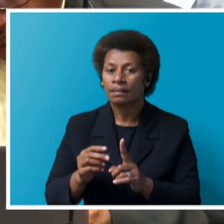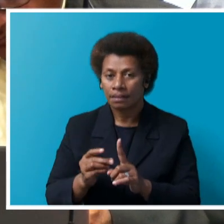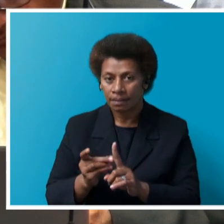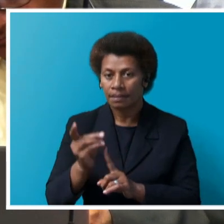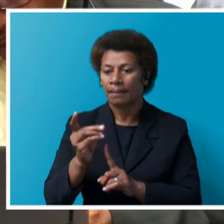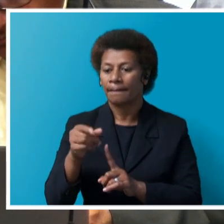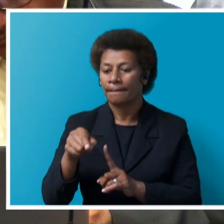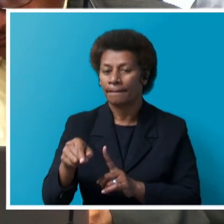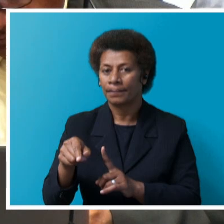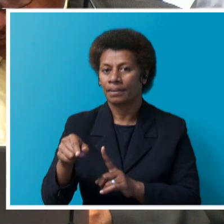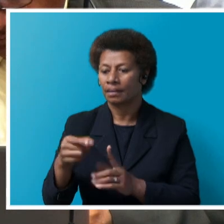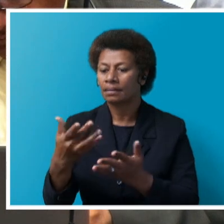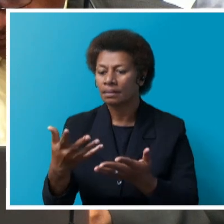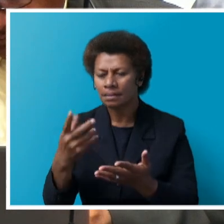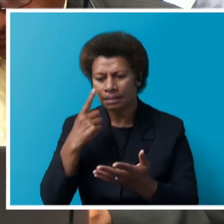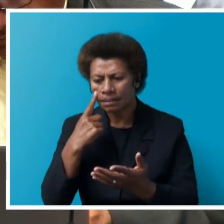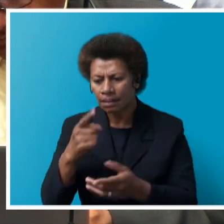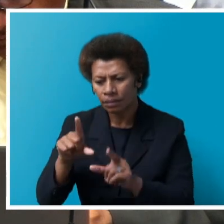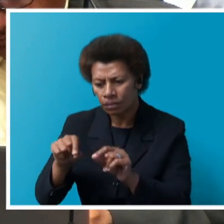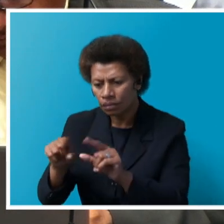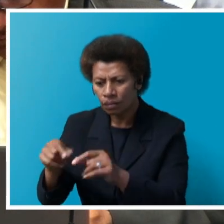deliver development outcomes that are robust,